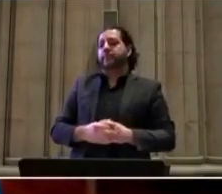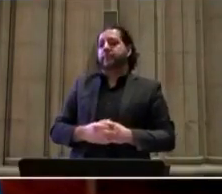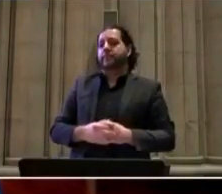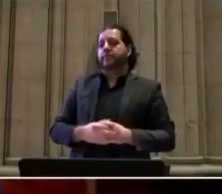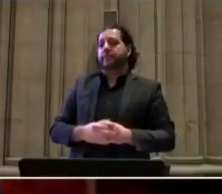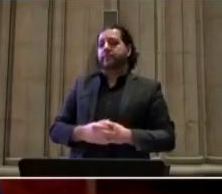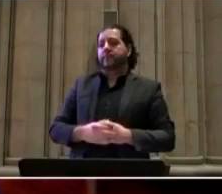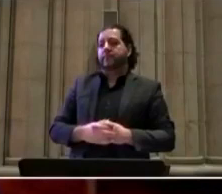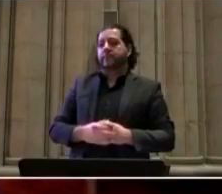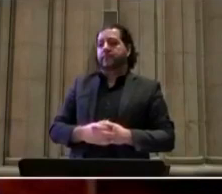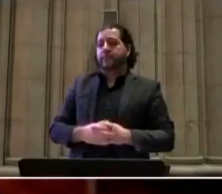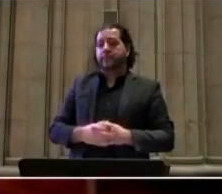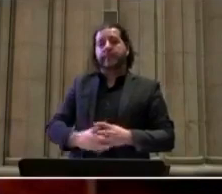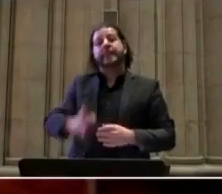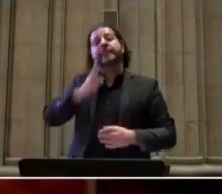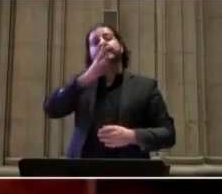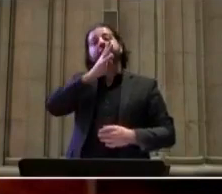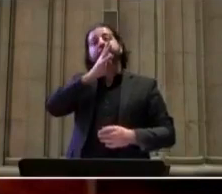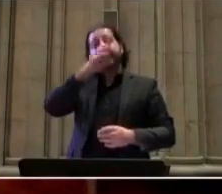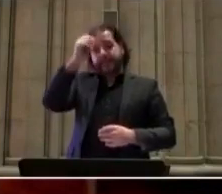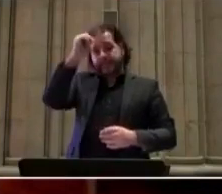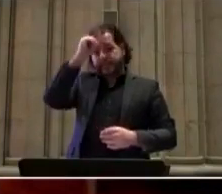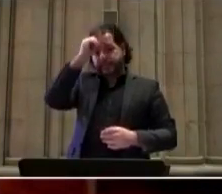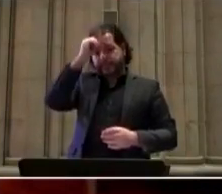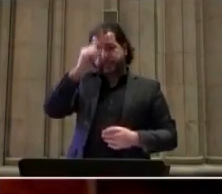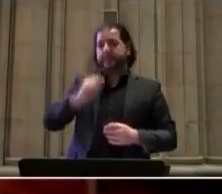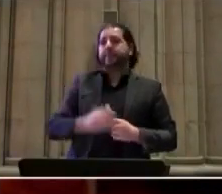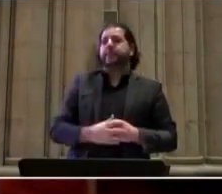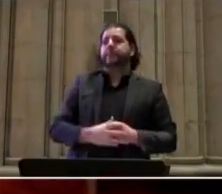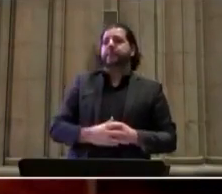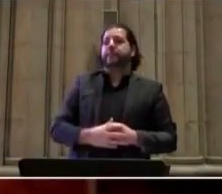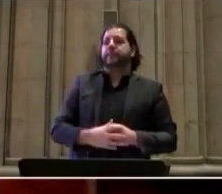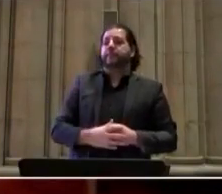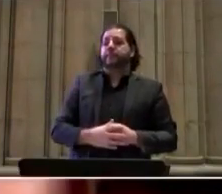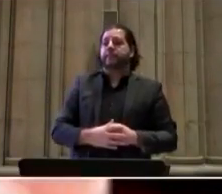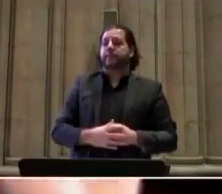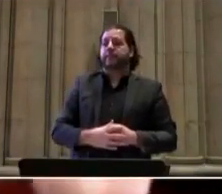Nanik nam jardikala, tere pane sarbatapala.